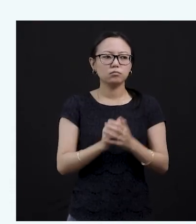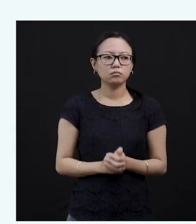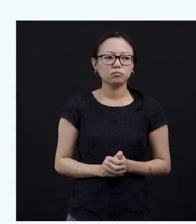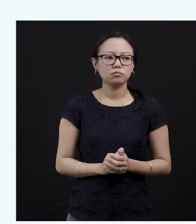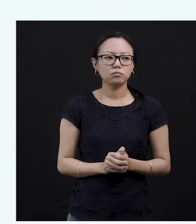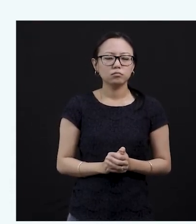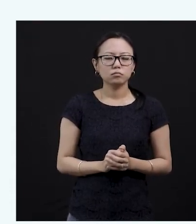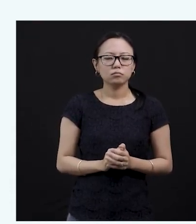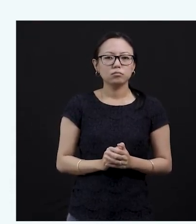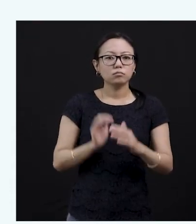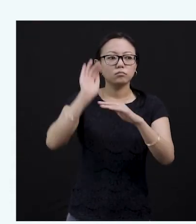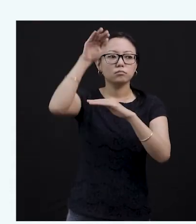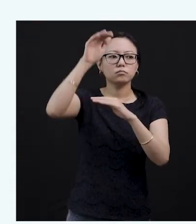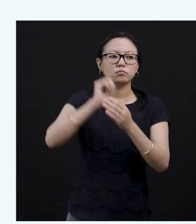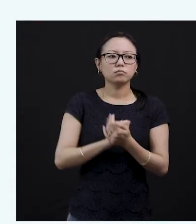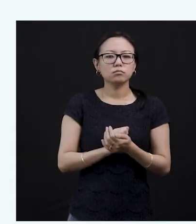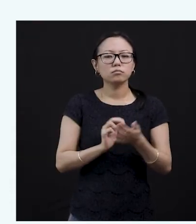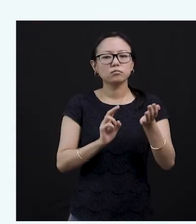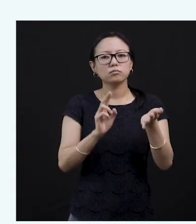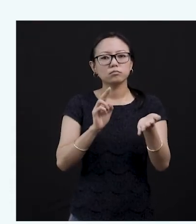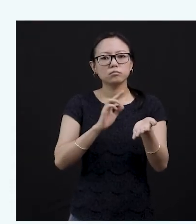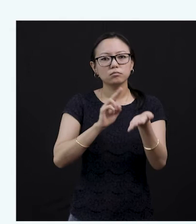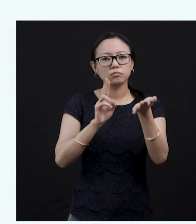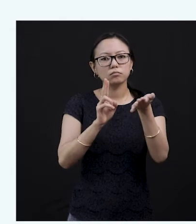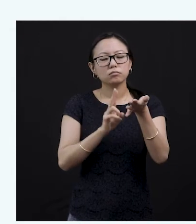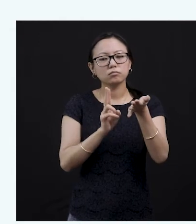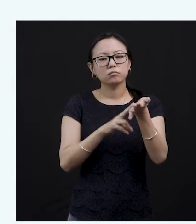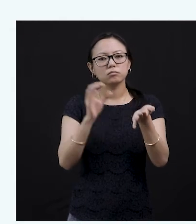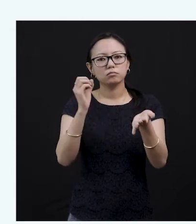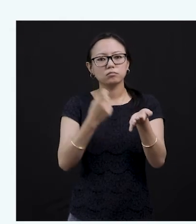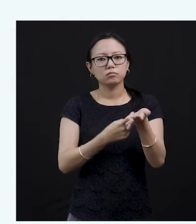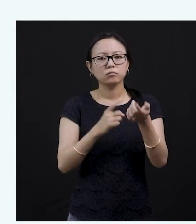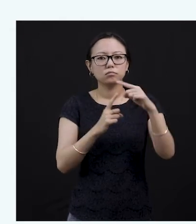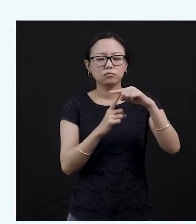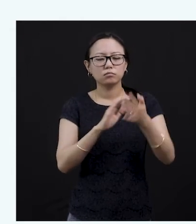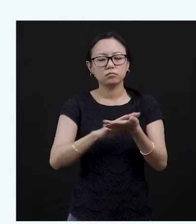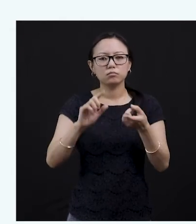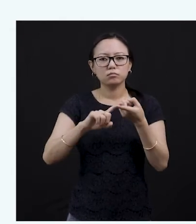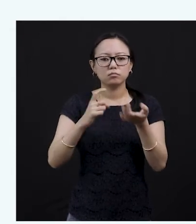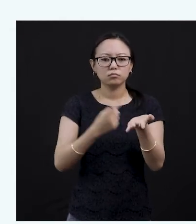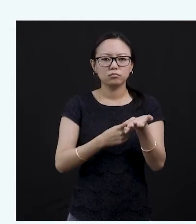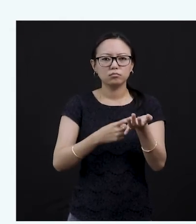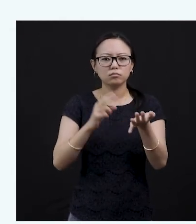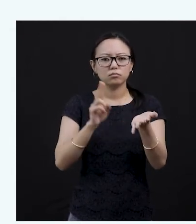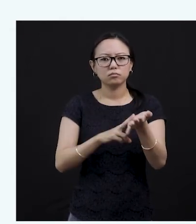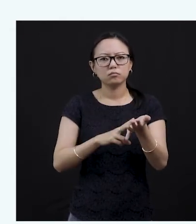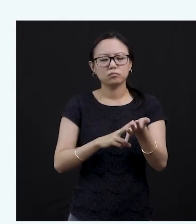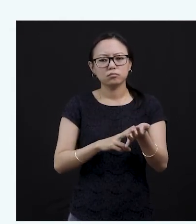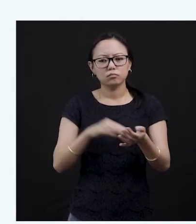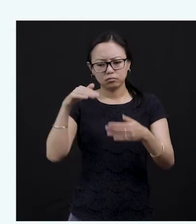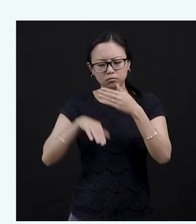hemisphere. Okay, so this is very important. You have to know these proper directions in order to